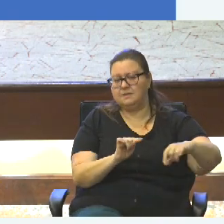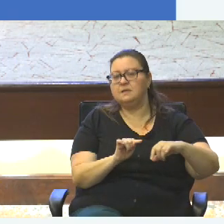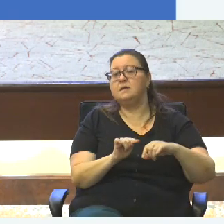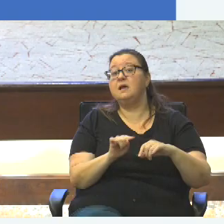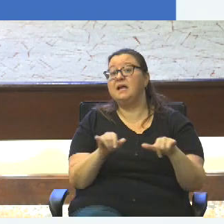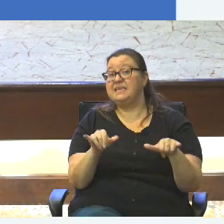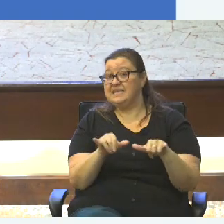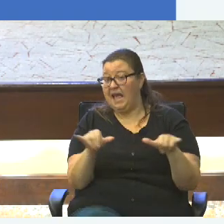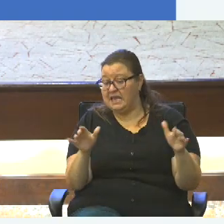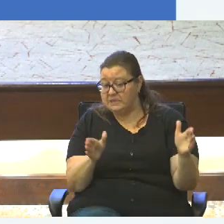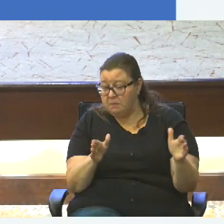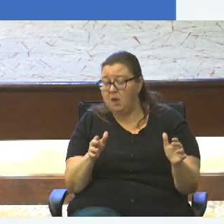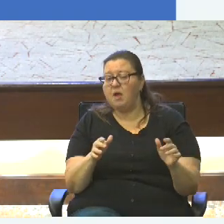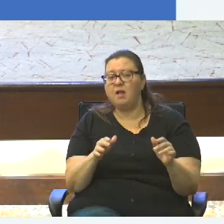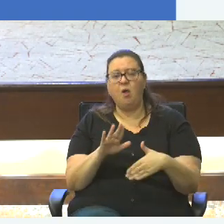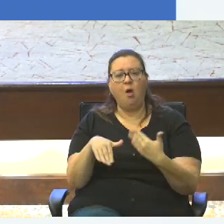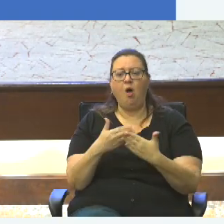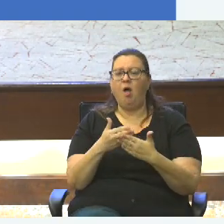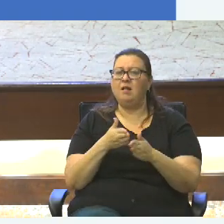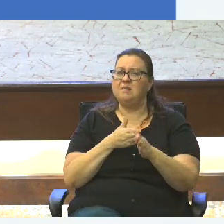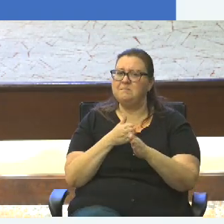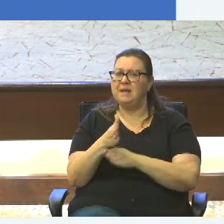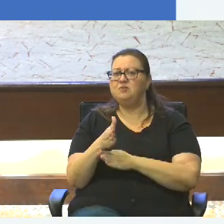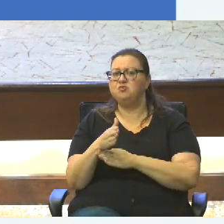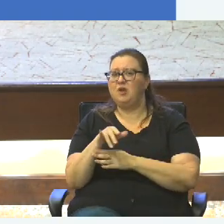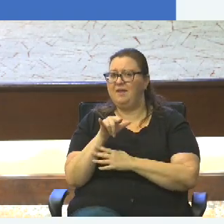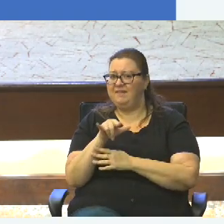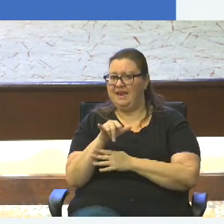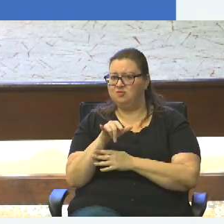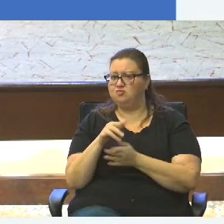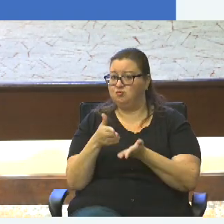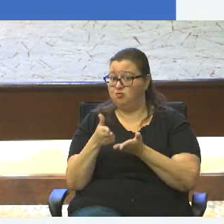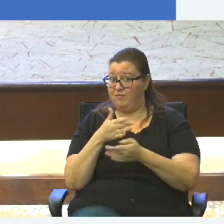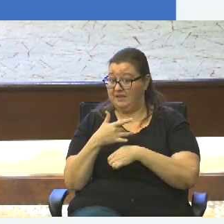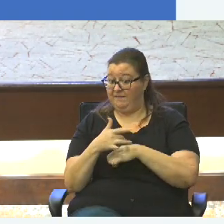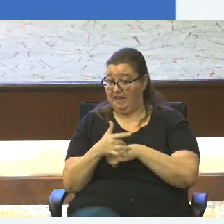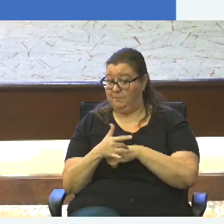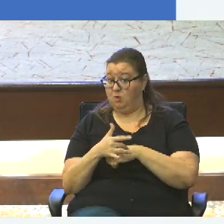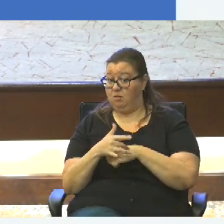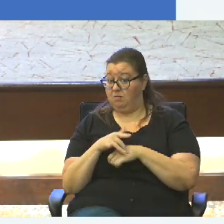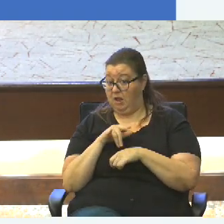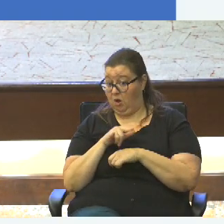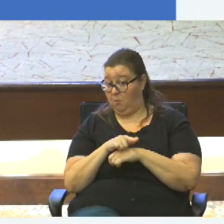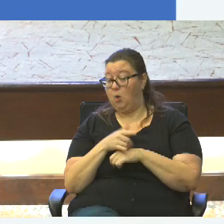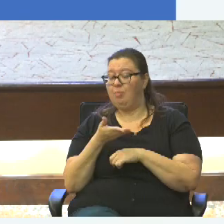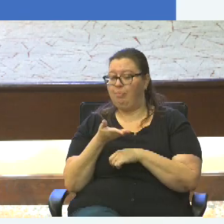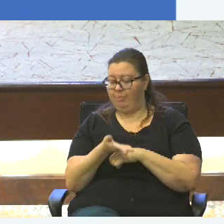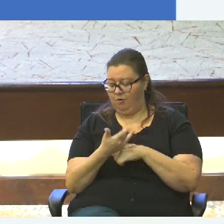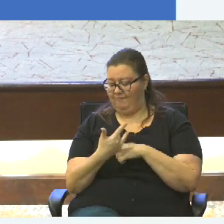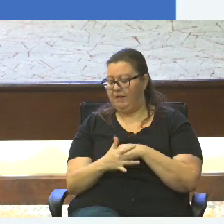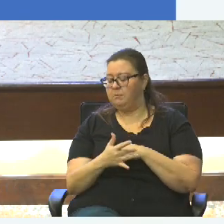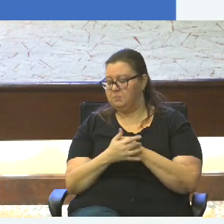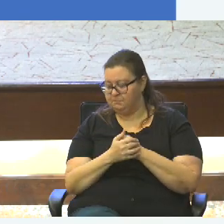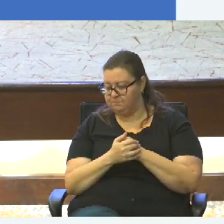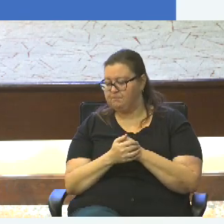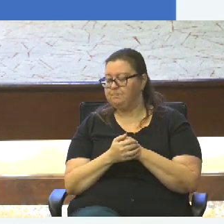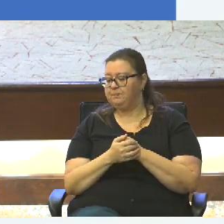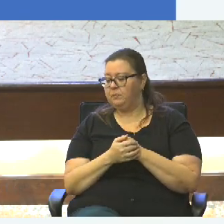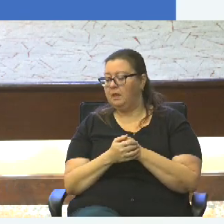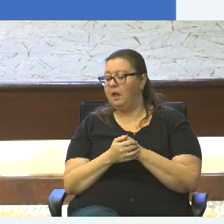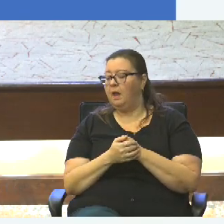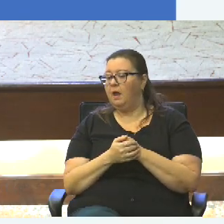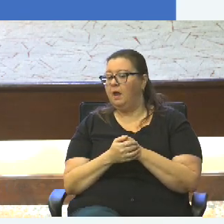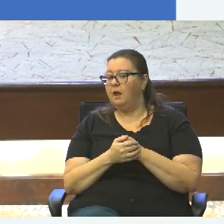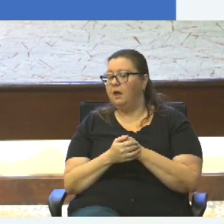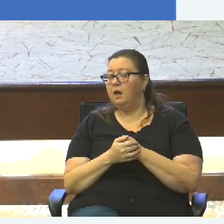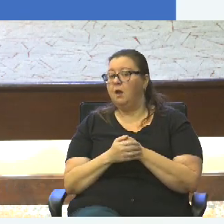size and nature, all the major aviation services that you would expect to be available at the airport are in fact available at the airport.